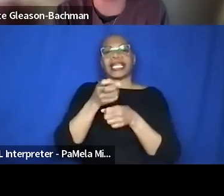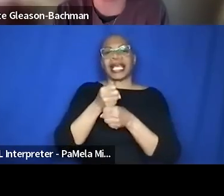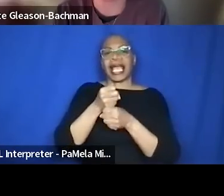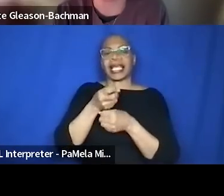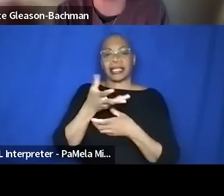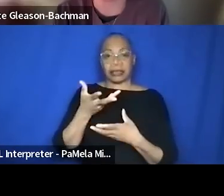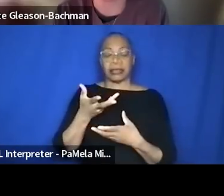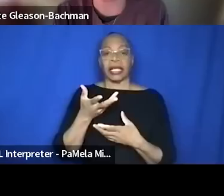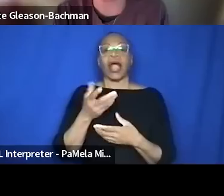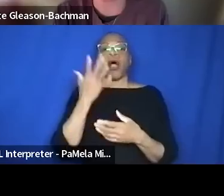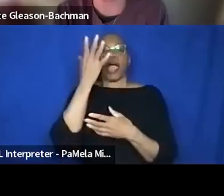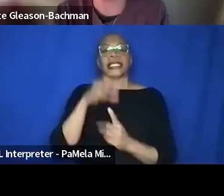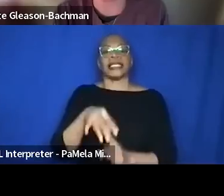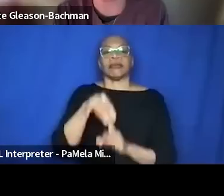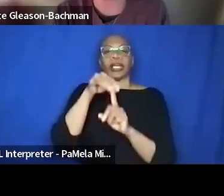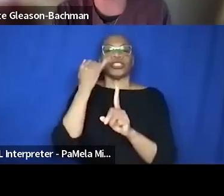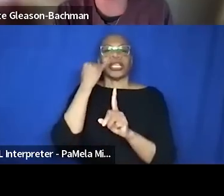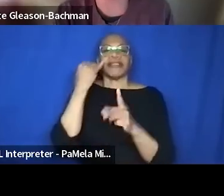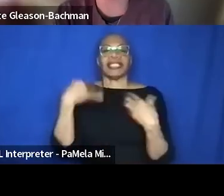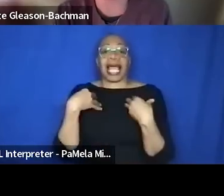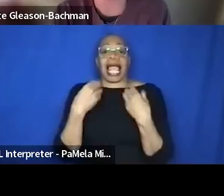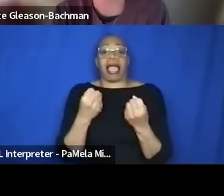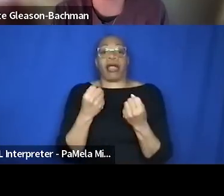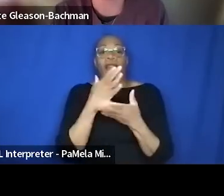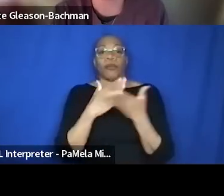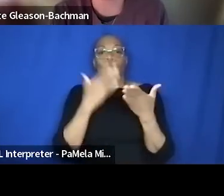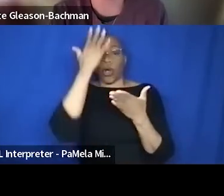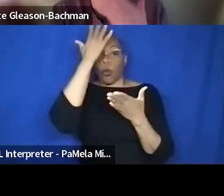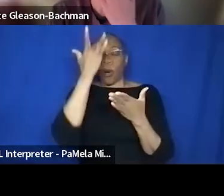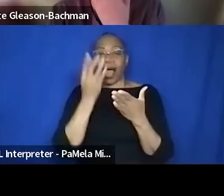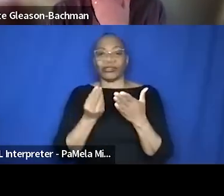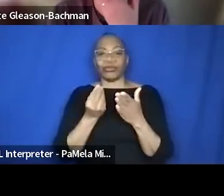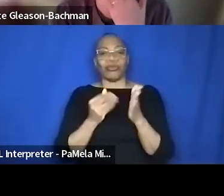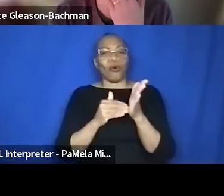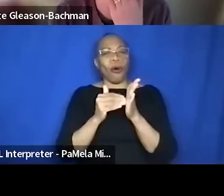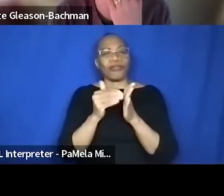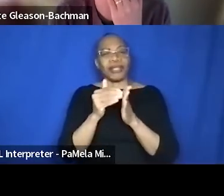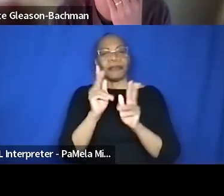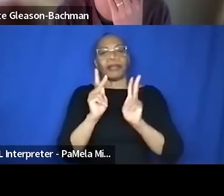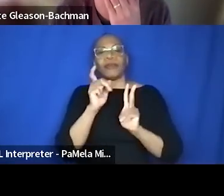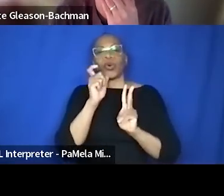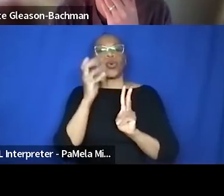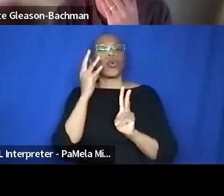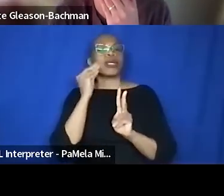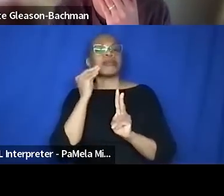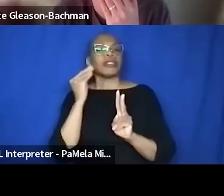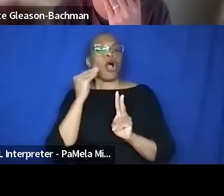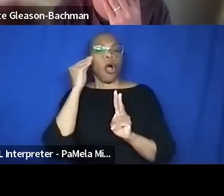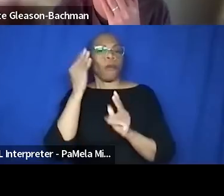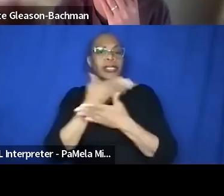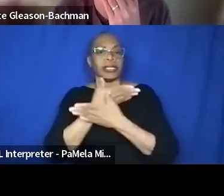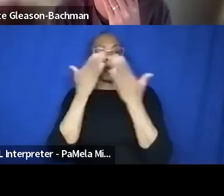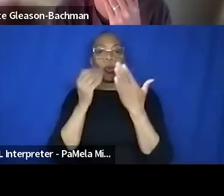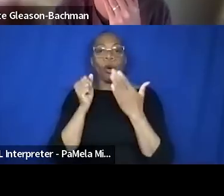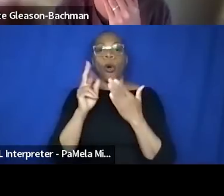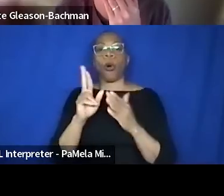component, because far too often individuals experiencing homelessness, those who have been marginalized